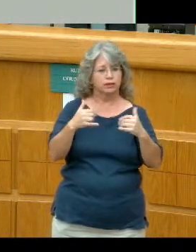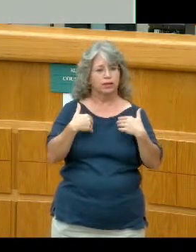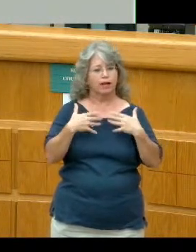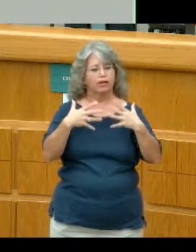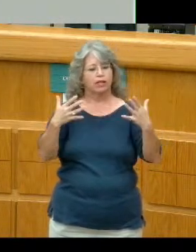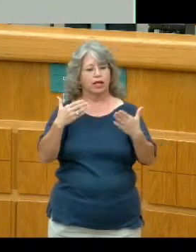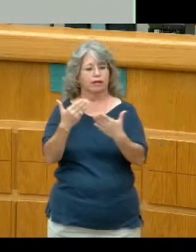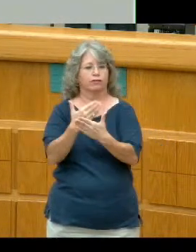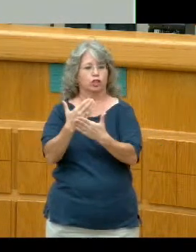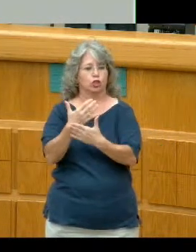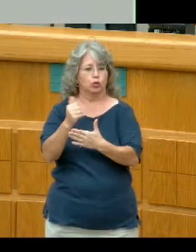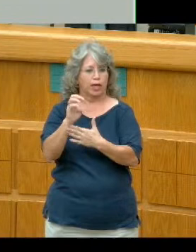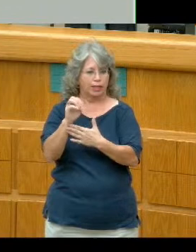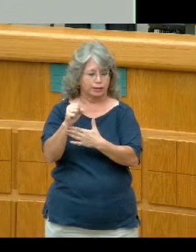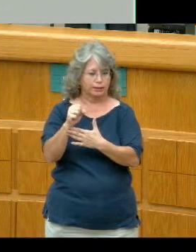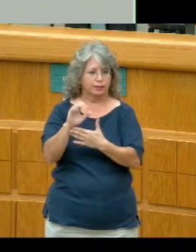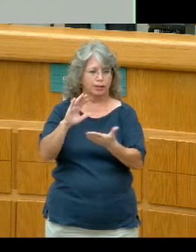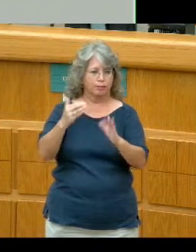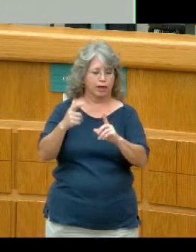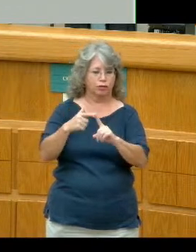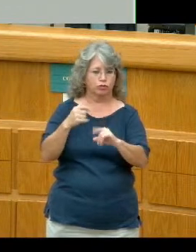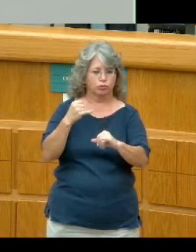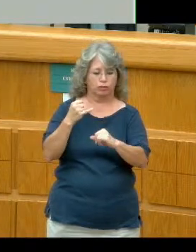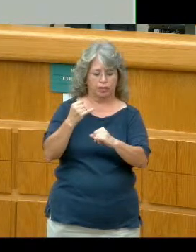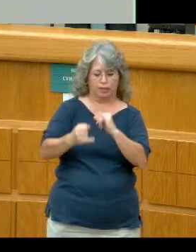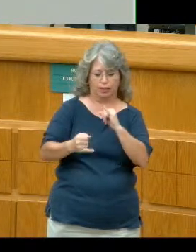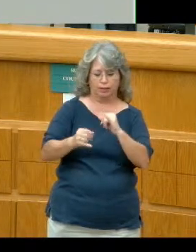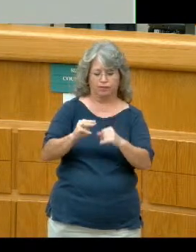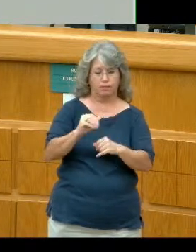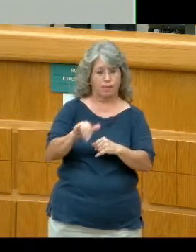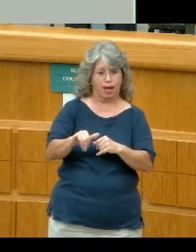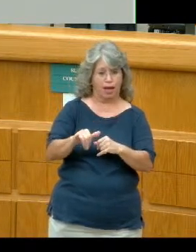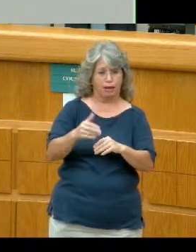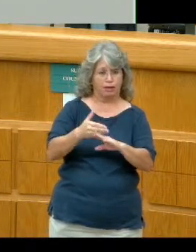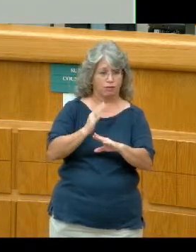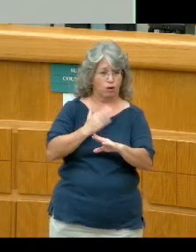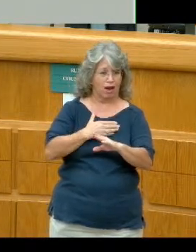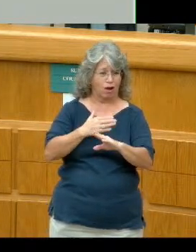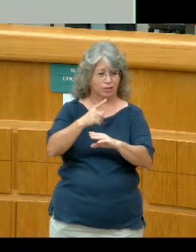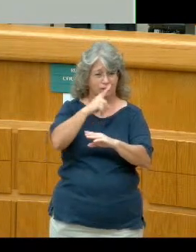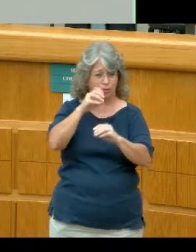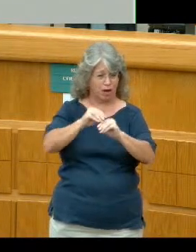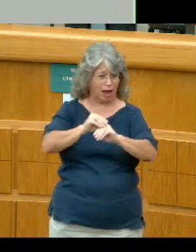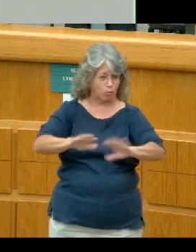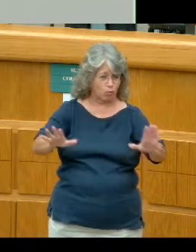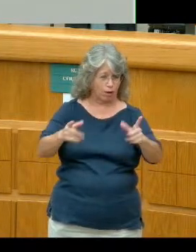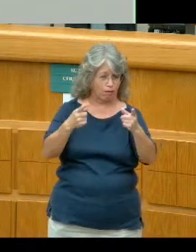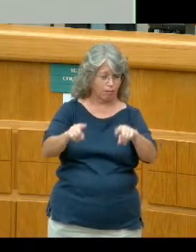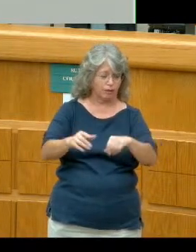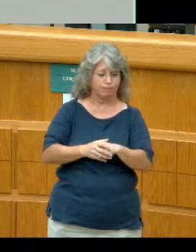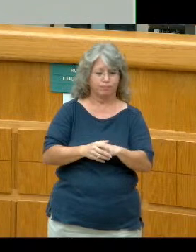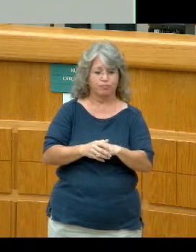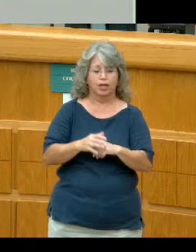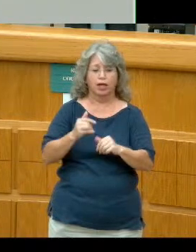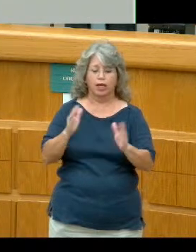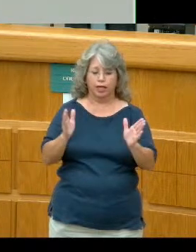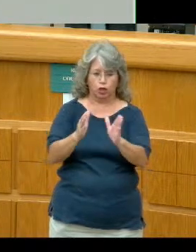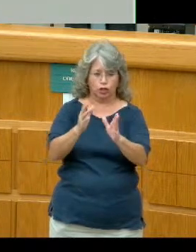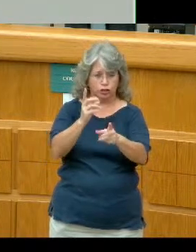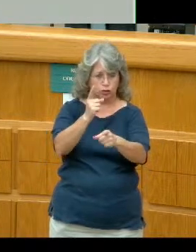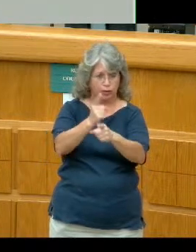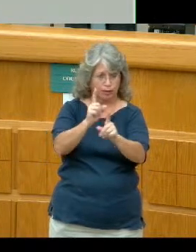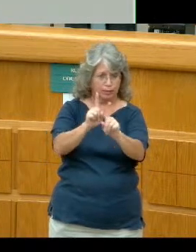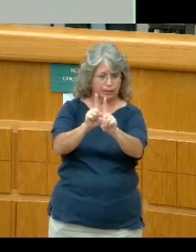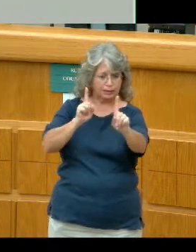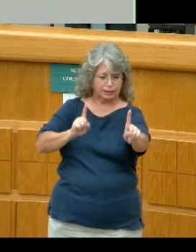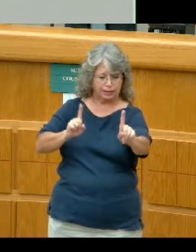cases compared to the last couple weeks of May before the summer outbreak occurred. You're encouraged to social distance